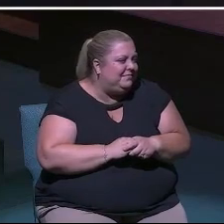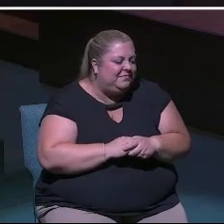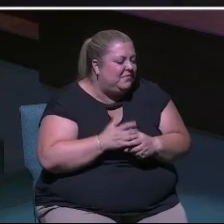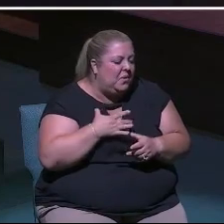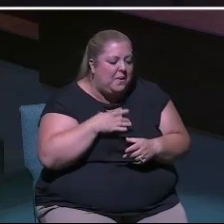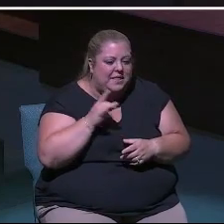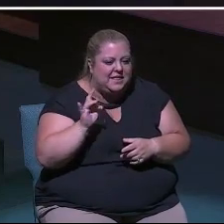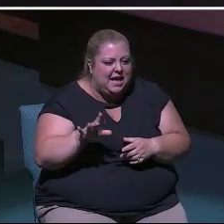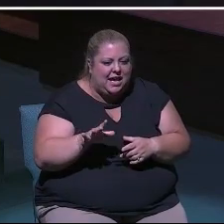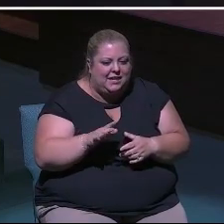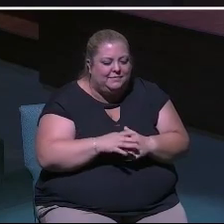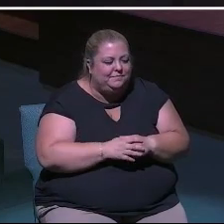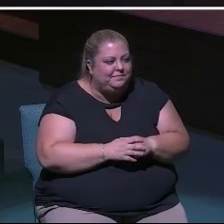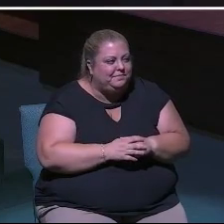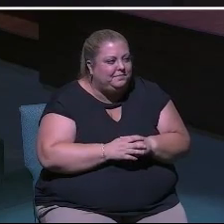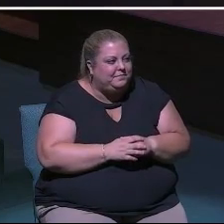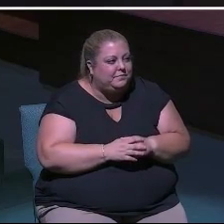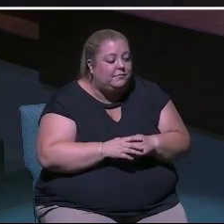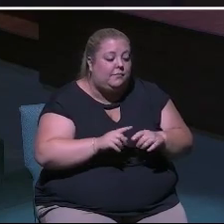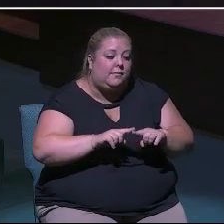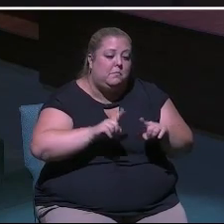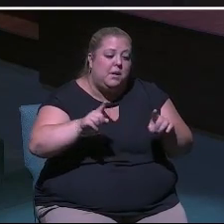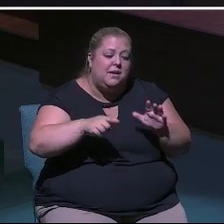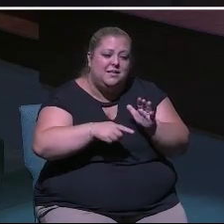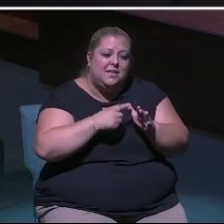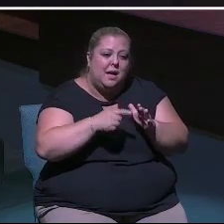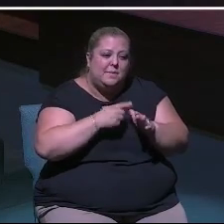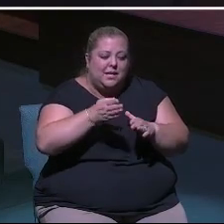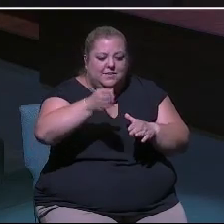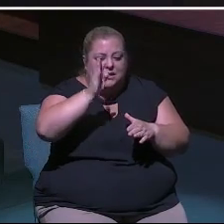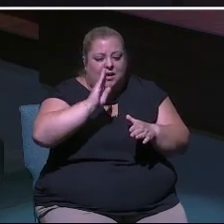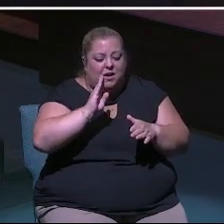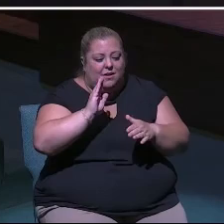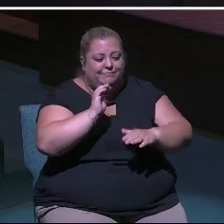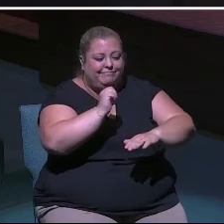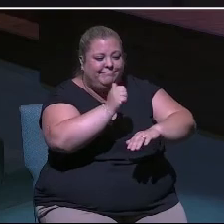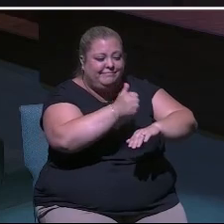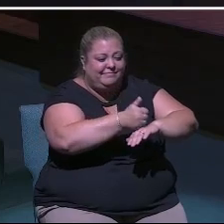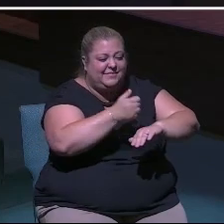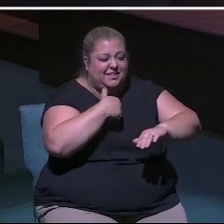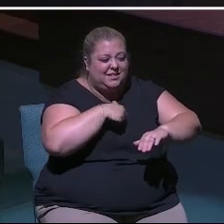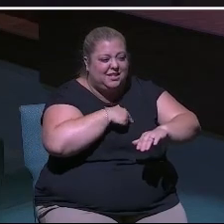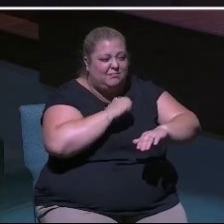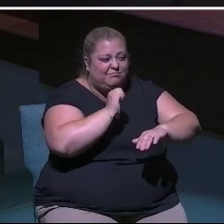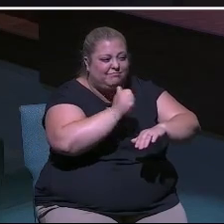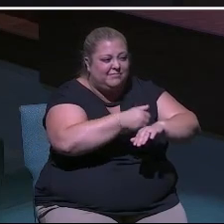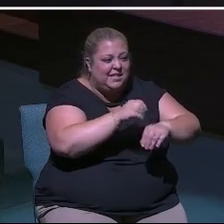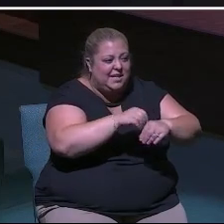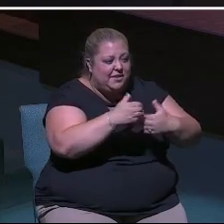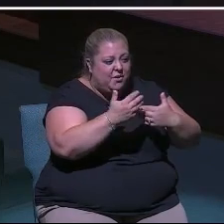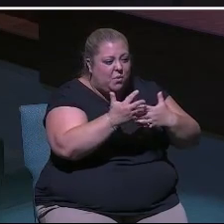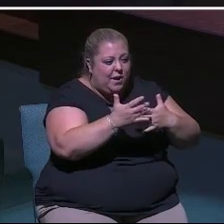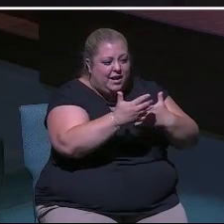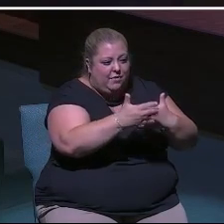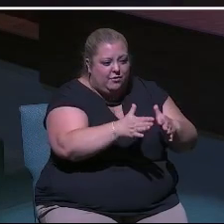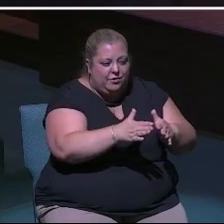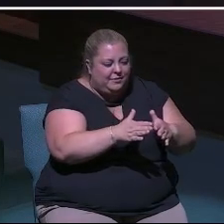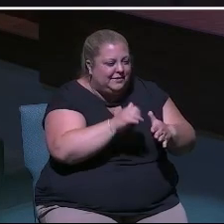We don't like it. But sometimes God puts us in a waiting room. Not a fun place